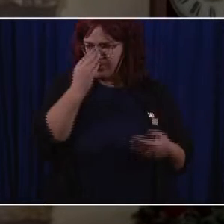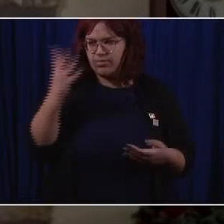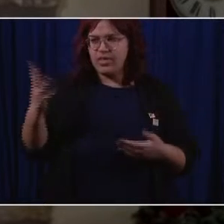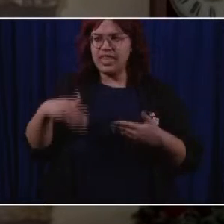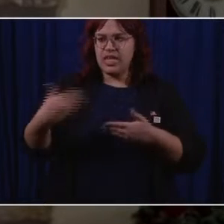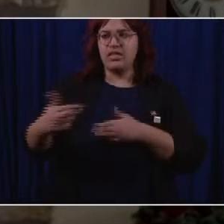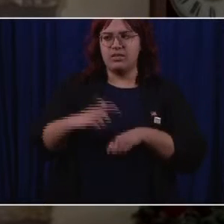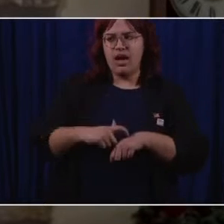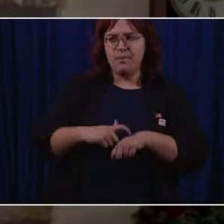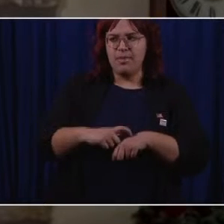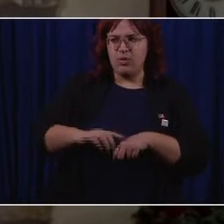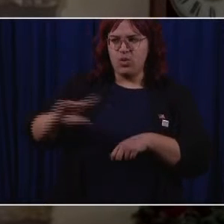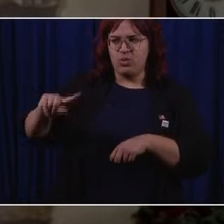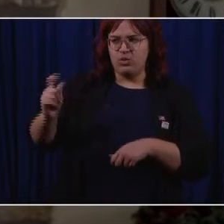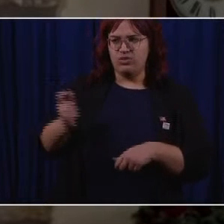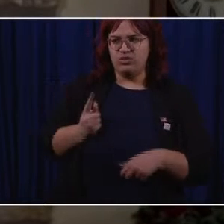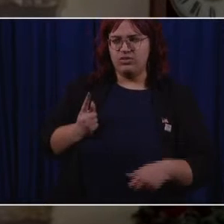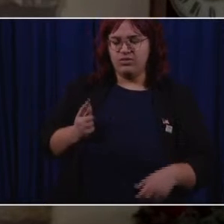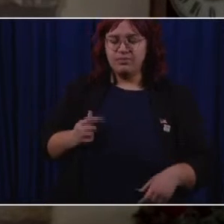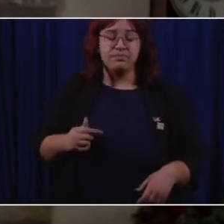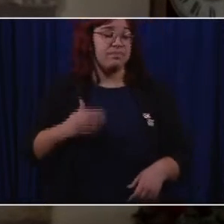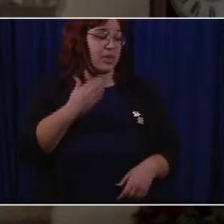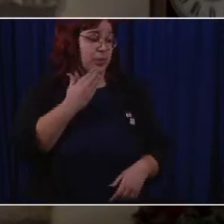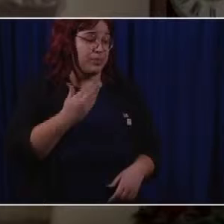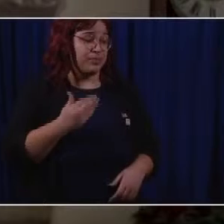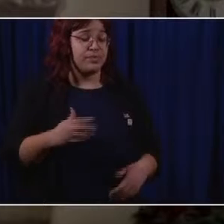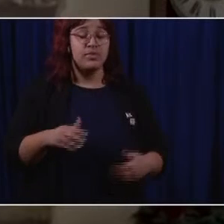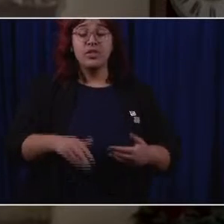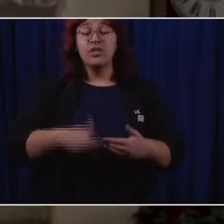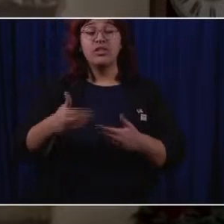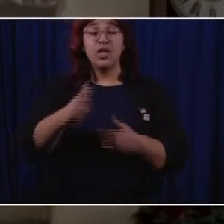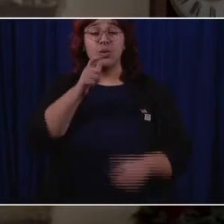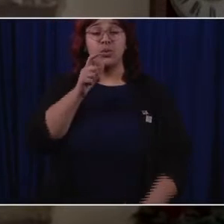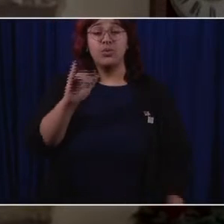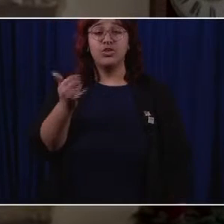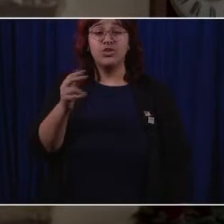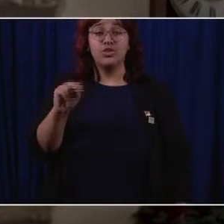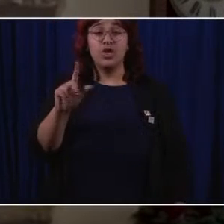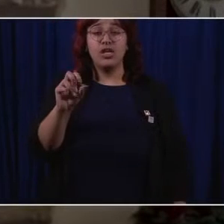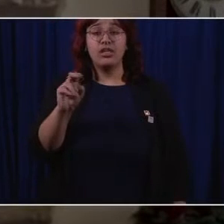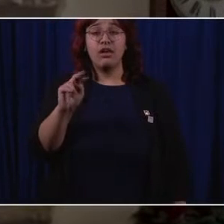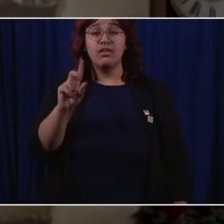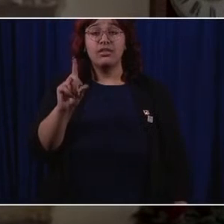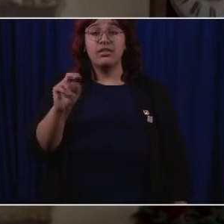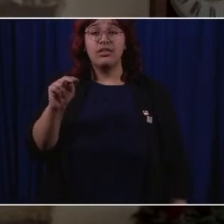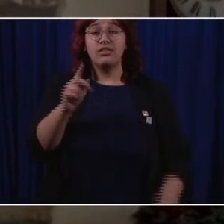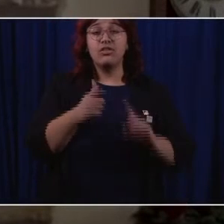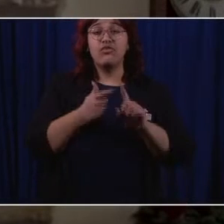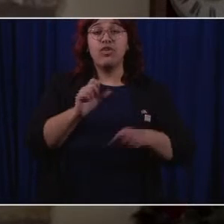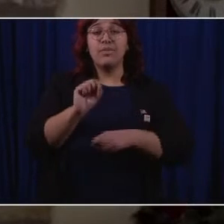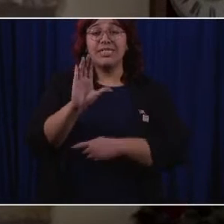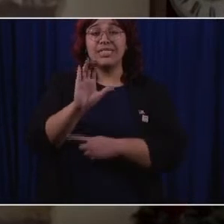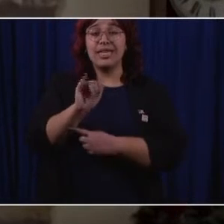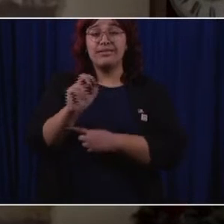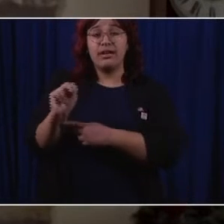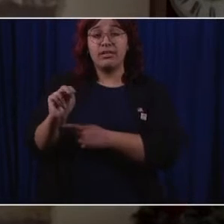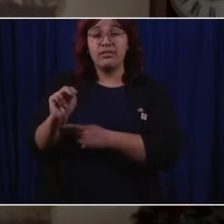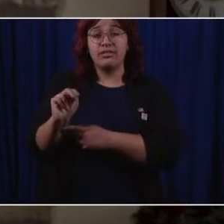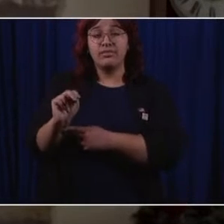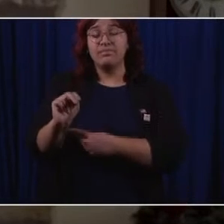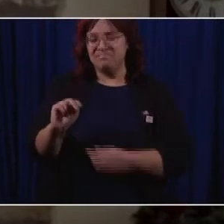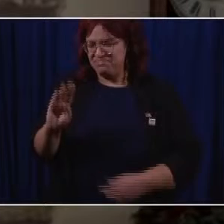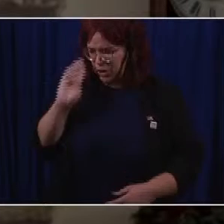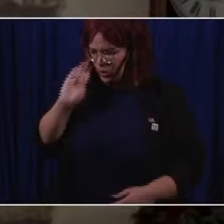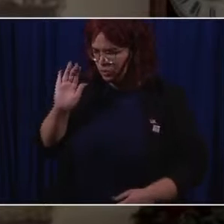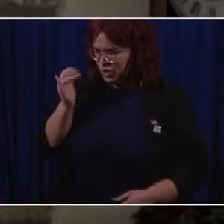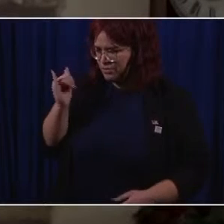Thank you. Next question is from John London at WLWT in Cincinnati. Hey, John.